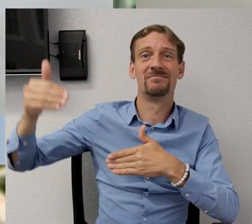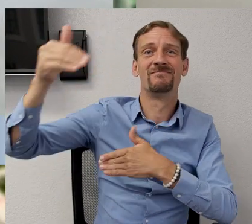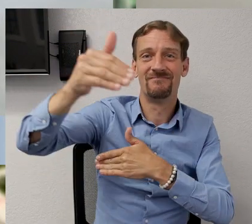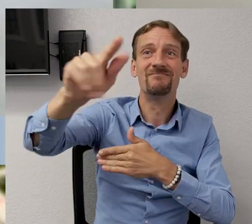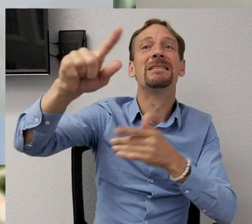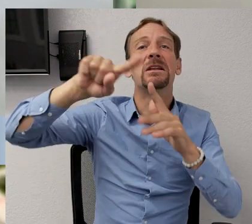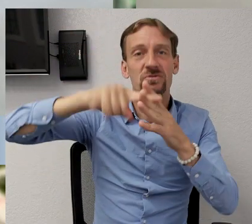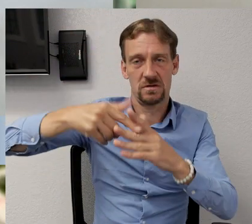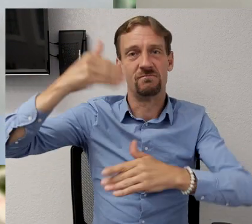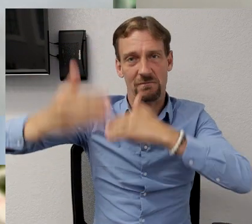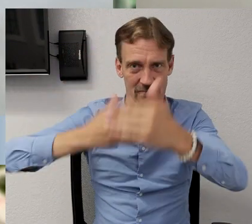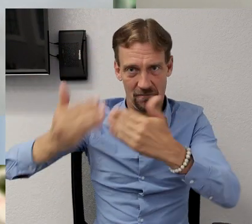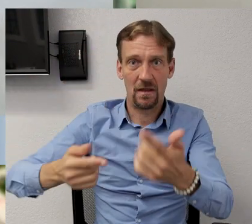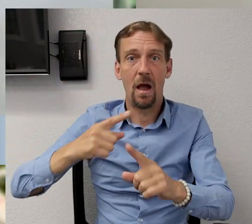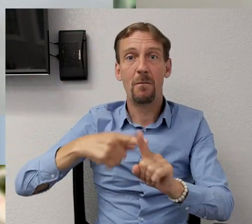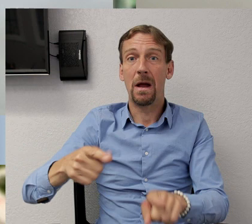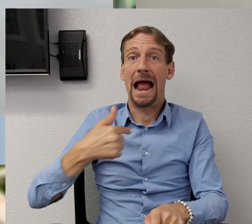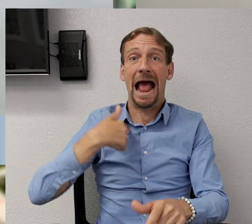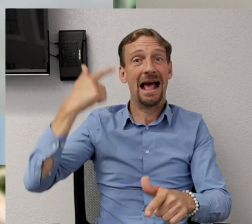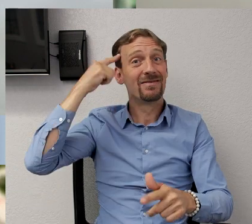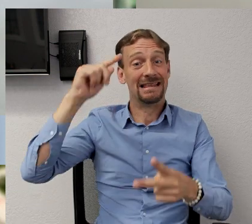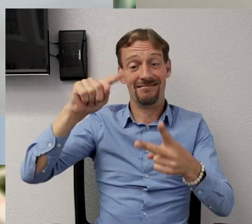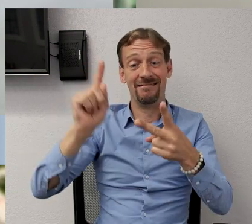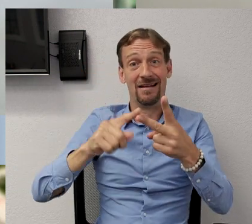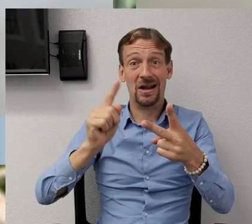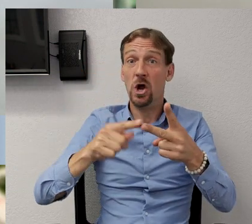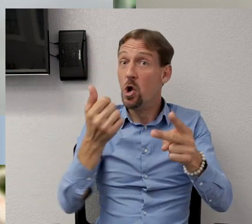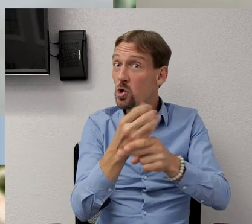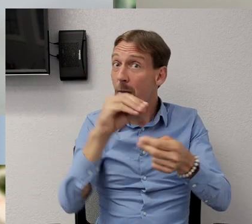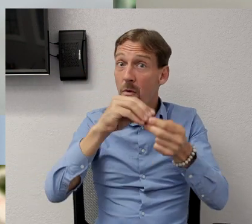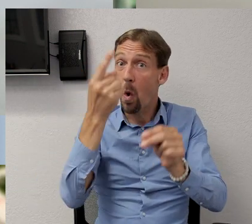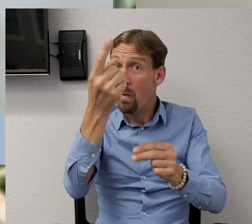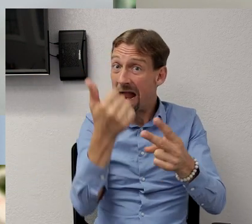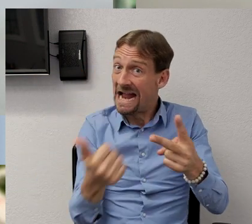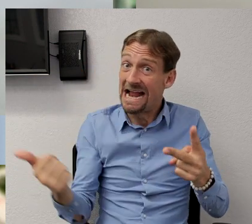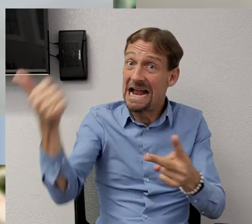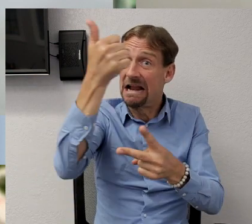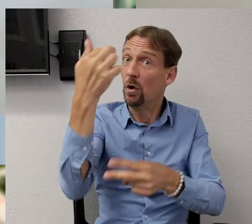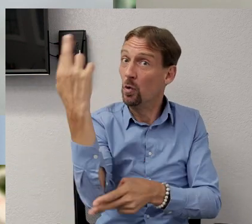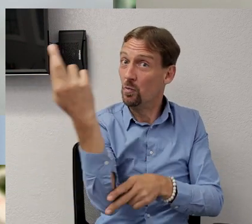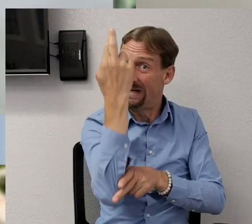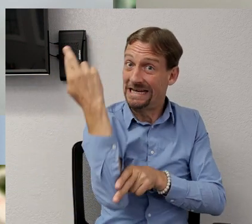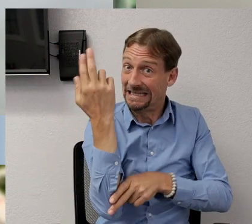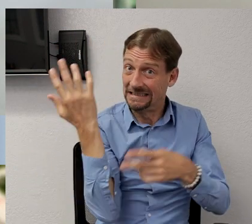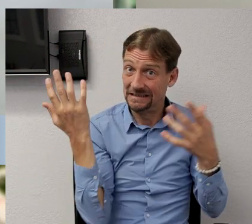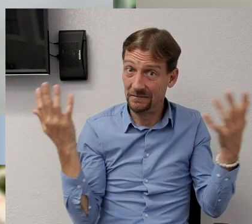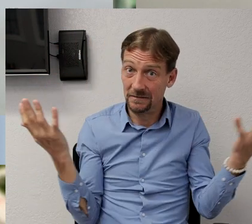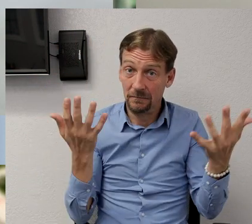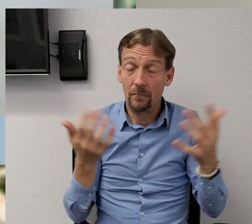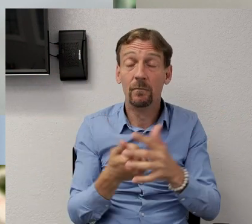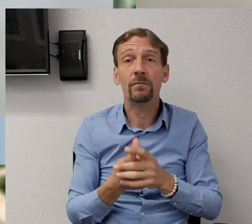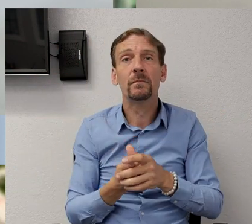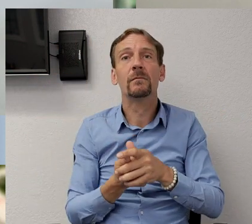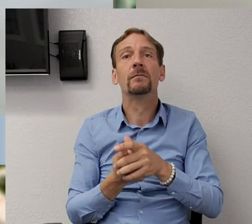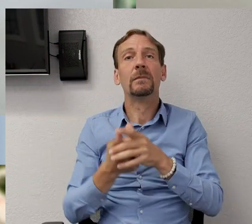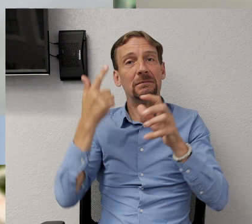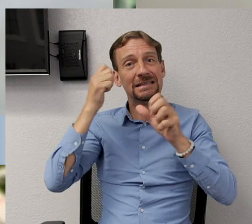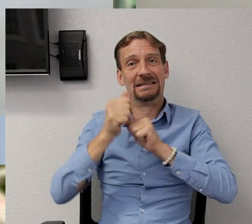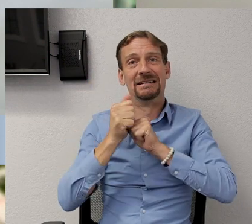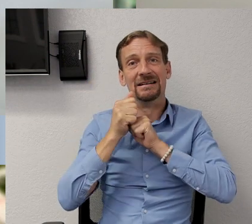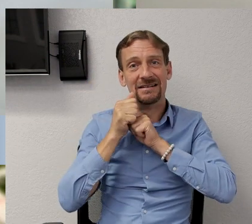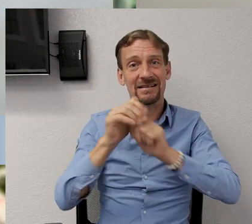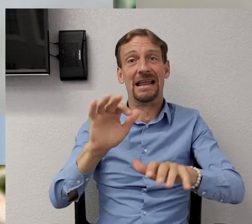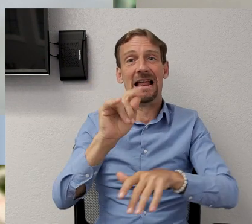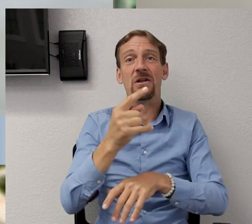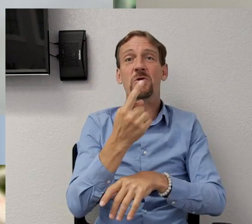most predominant reason, really the single distinguishing factor, is the outbreak at